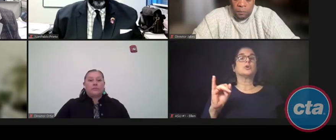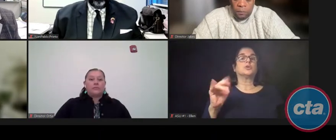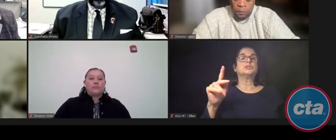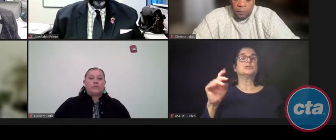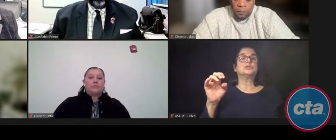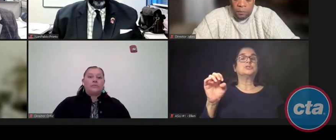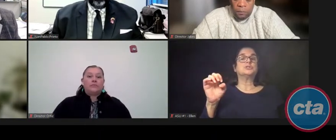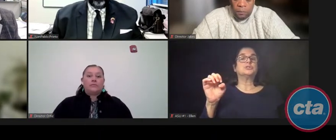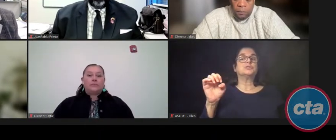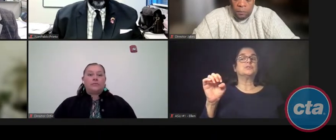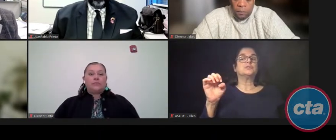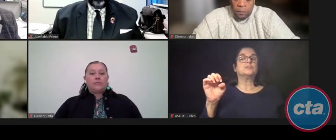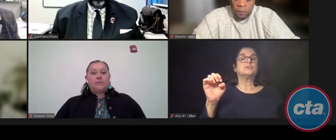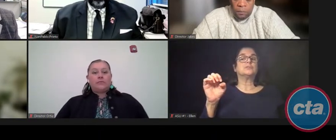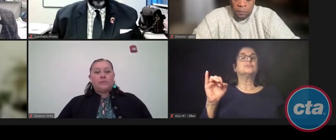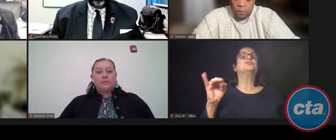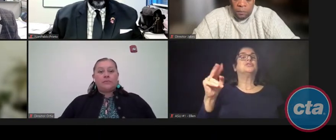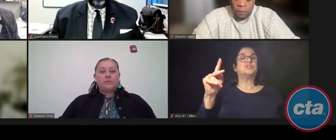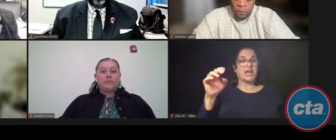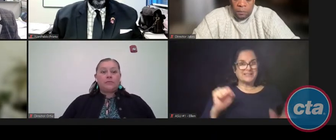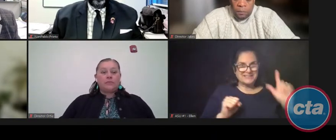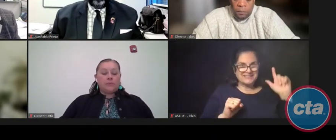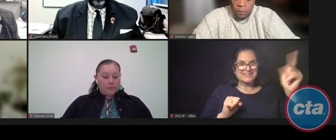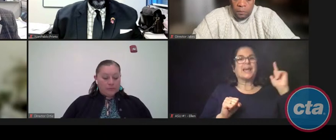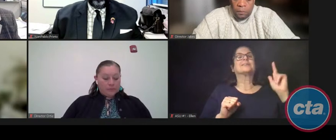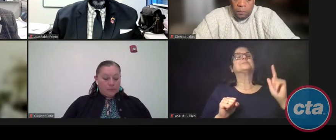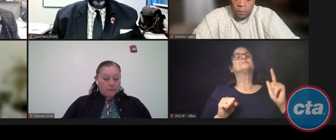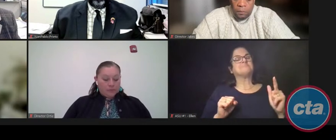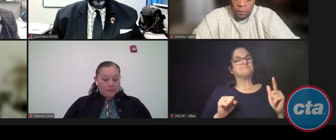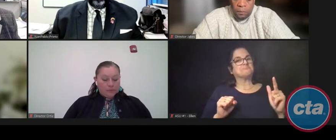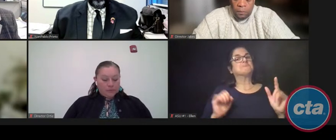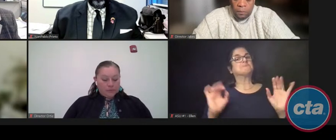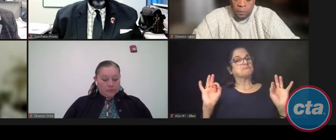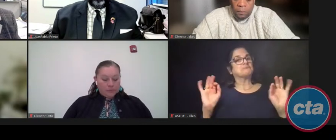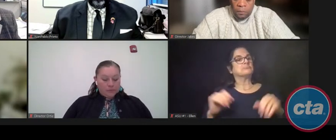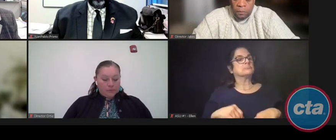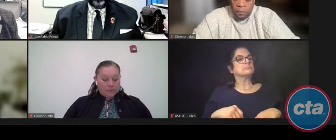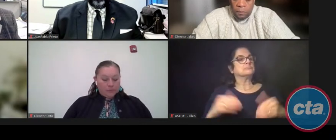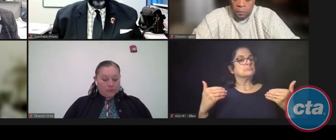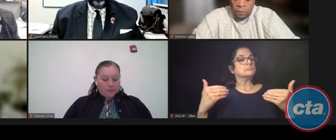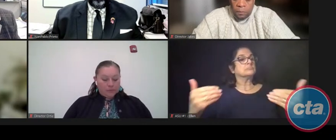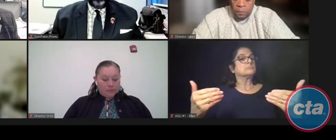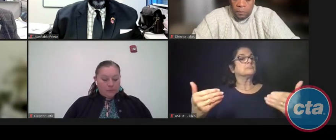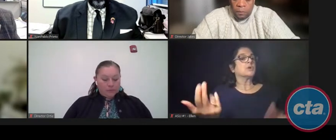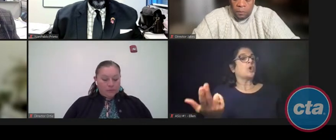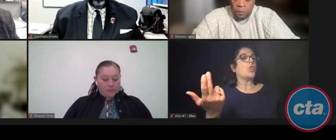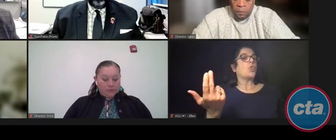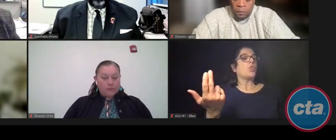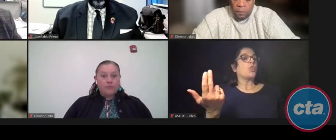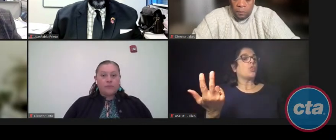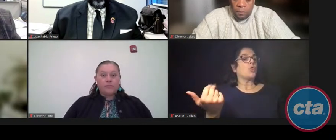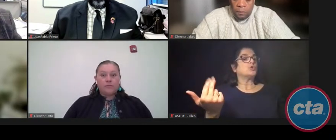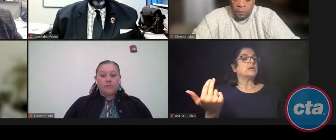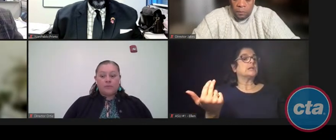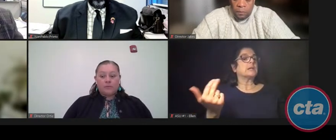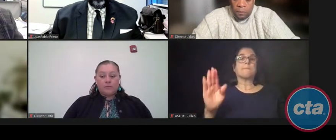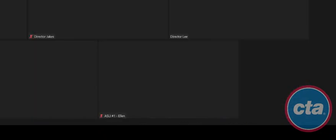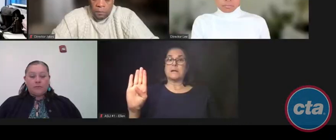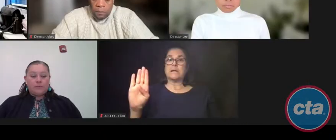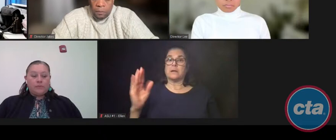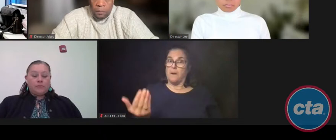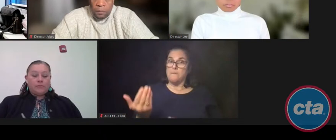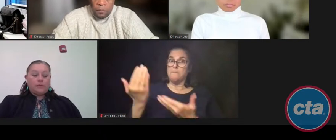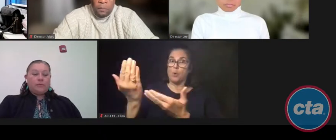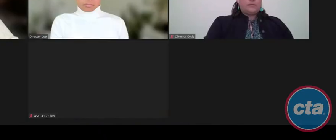Director Jakes. So we may proceed to 13B. May I have a motion